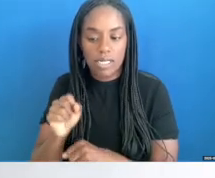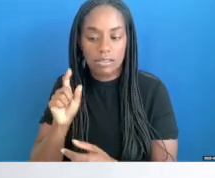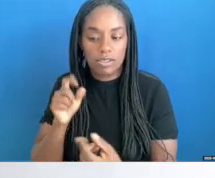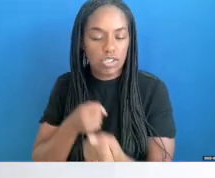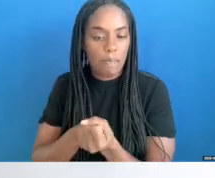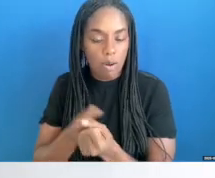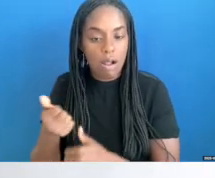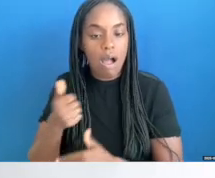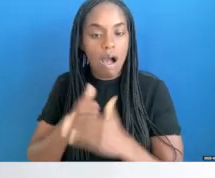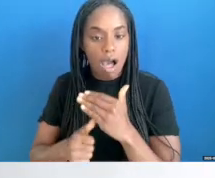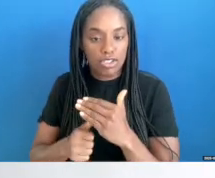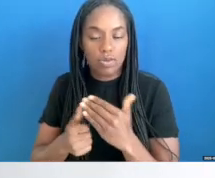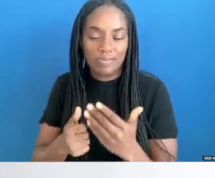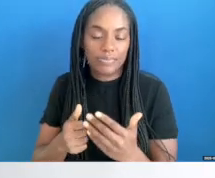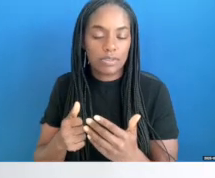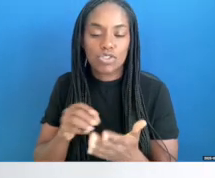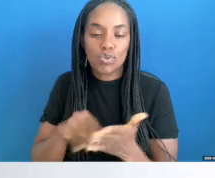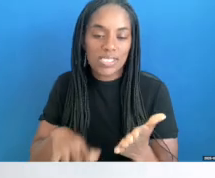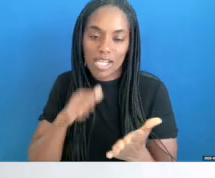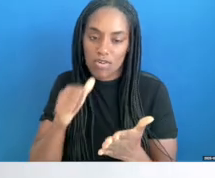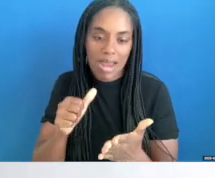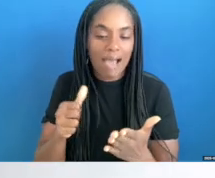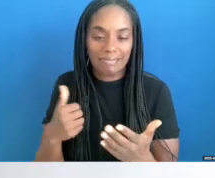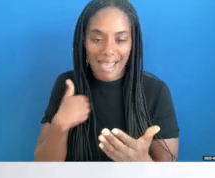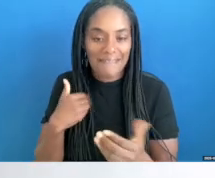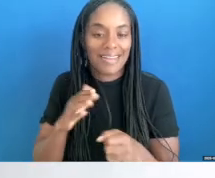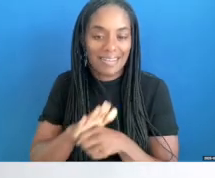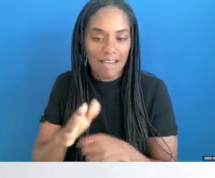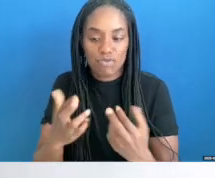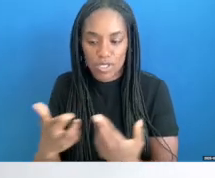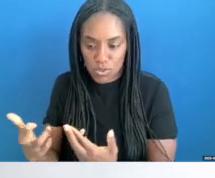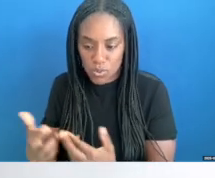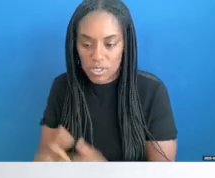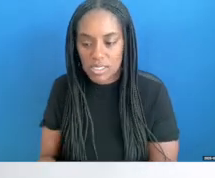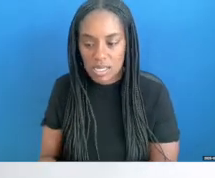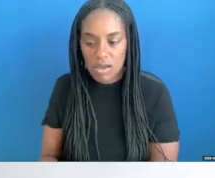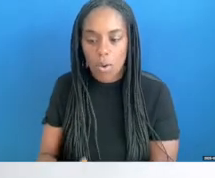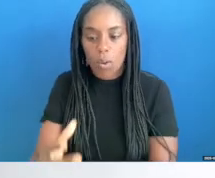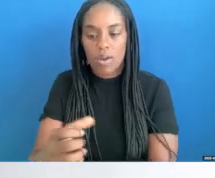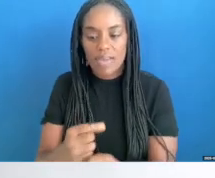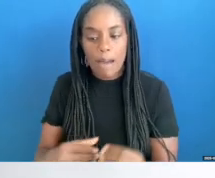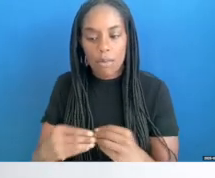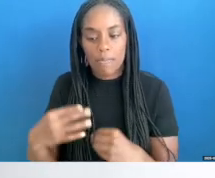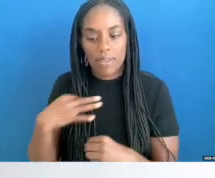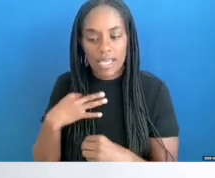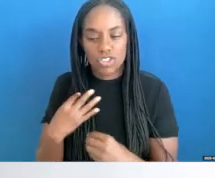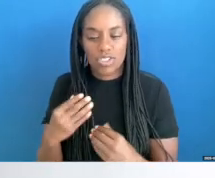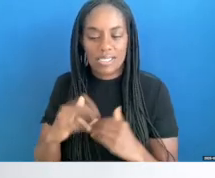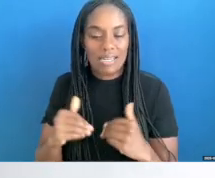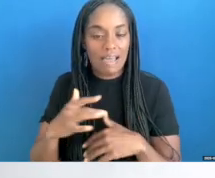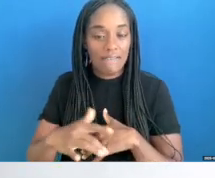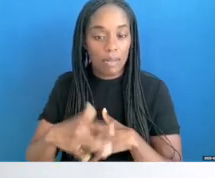Finally, if we receive more applications than available funding, we will use any